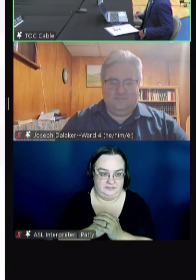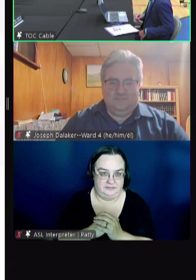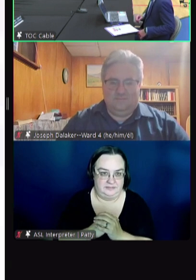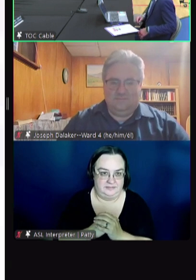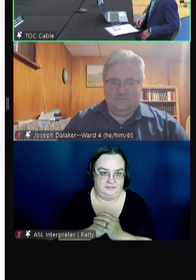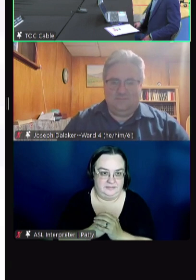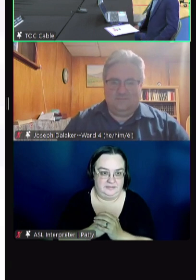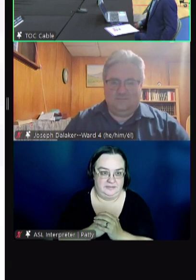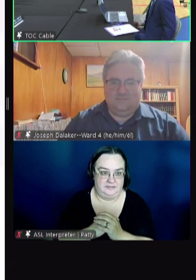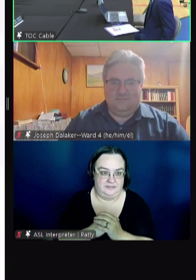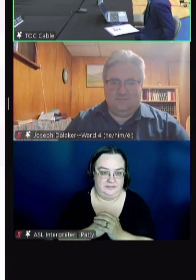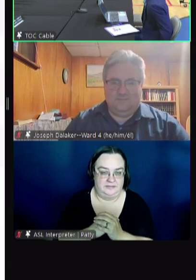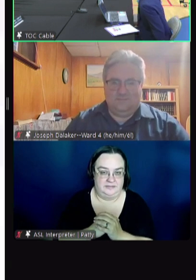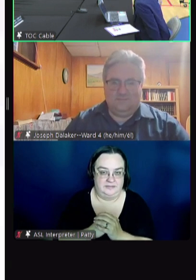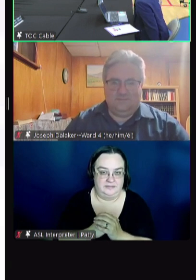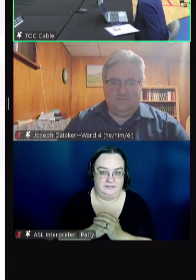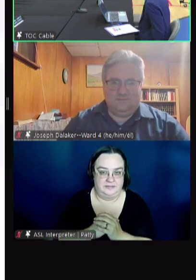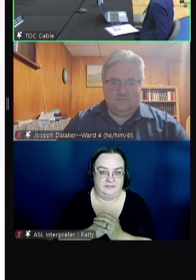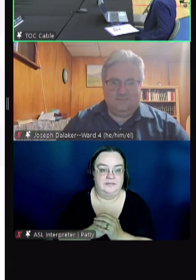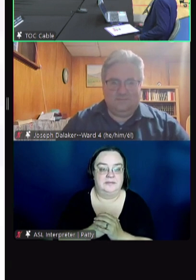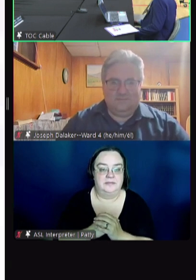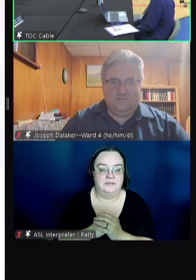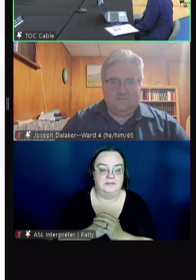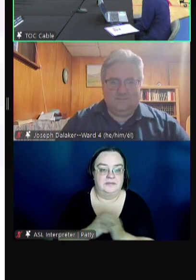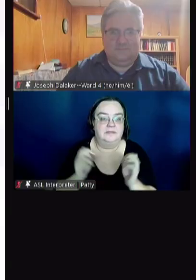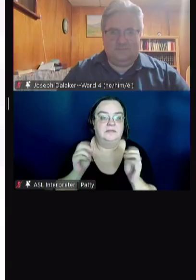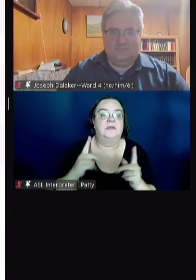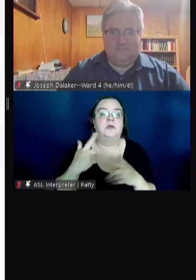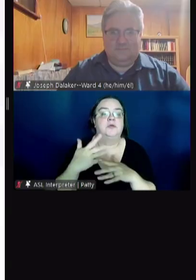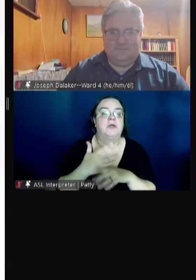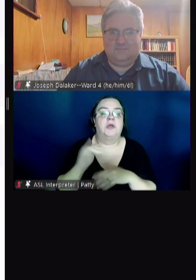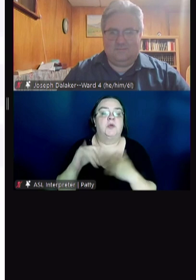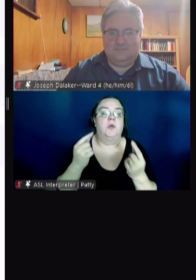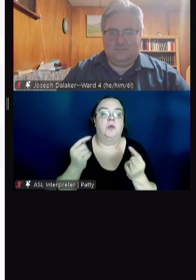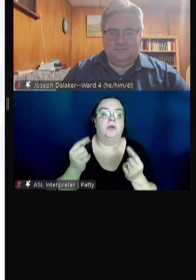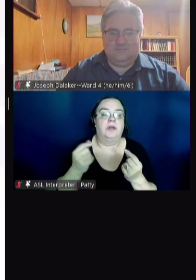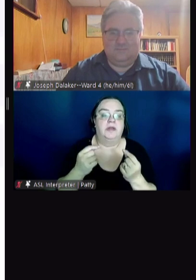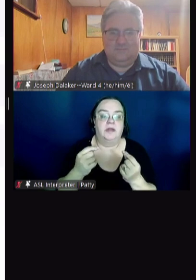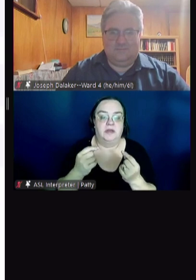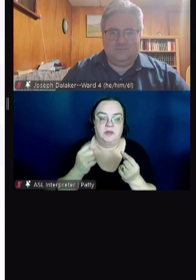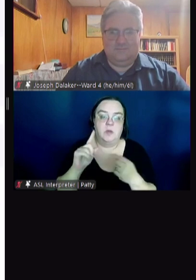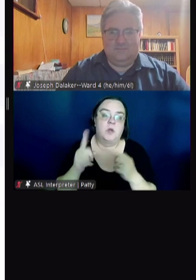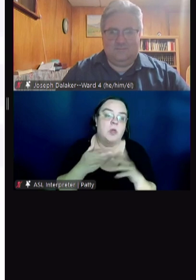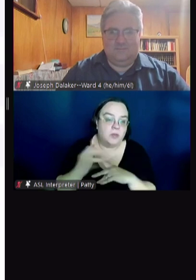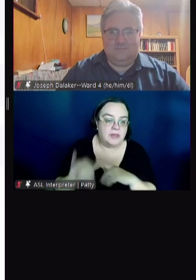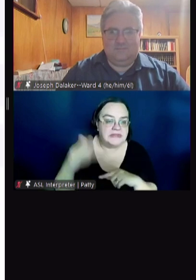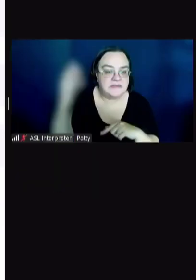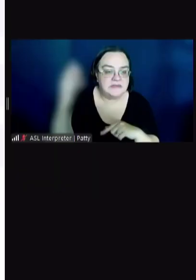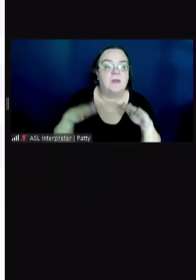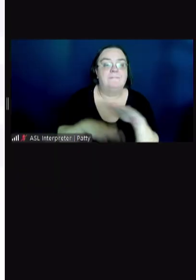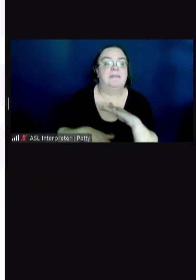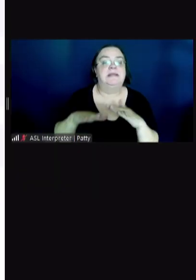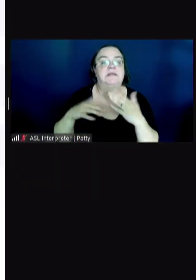go through this presentation. But basically, at Metro, recently we've definitely seen ridership